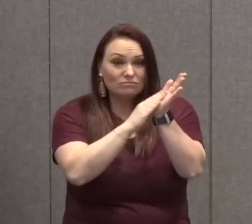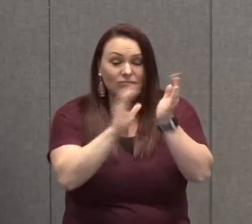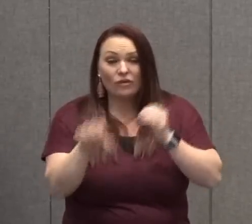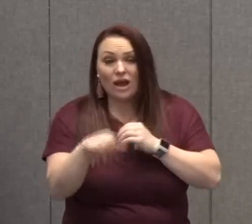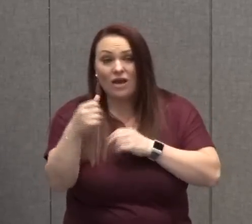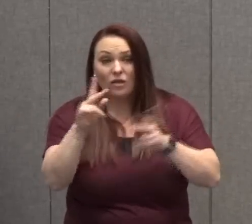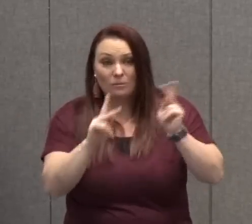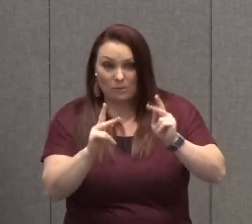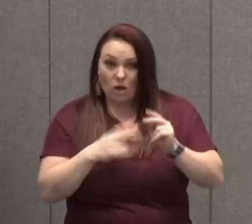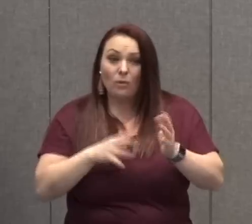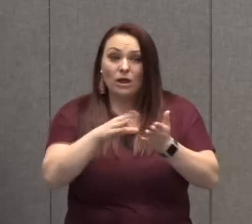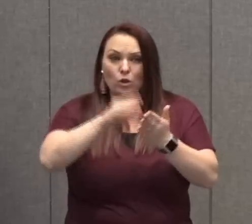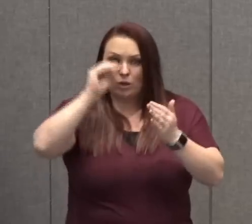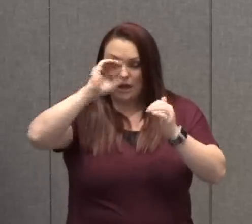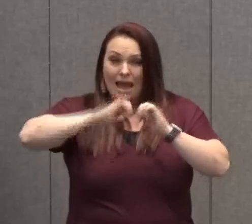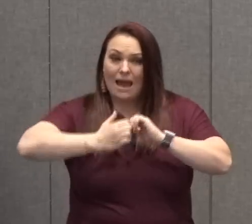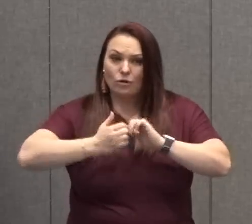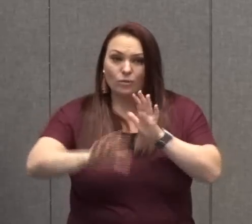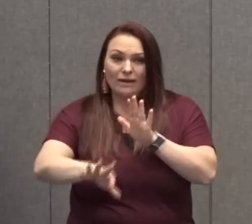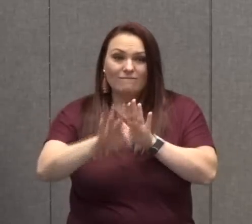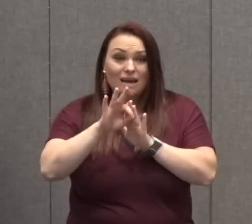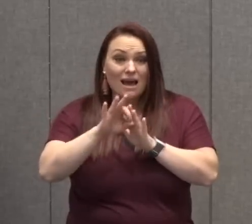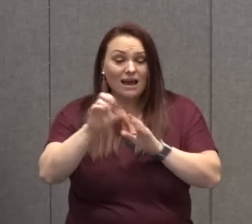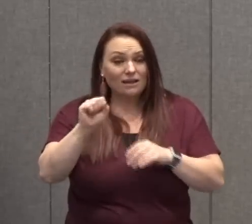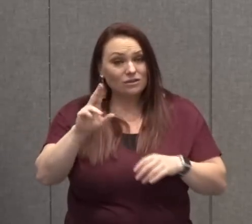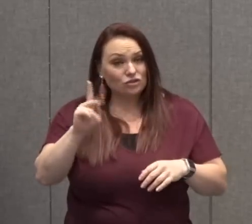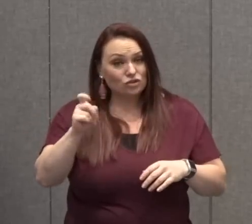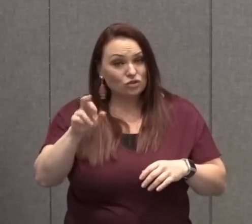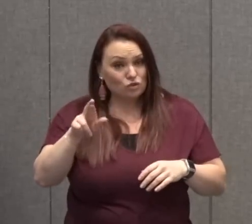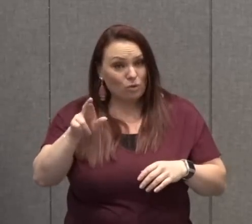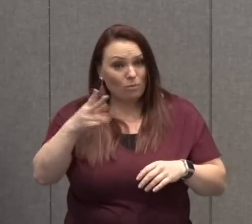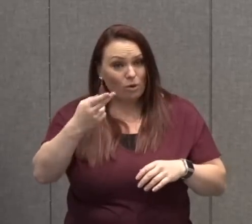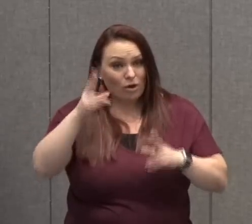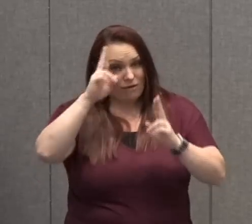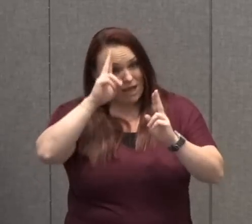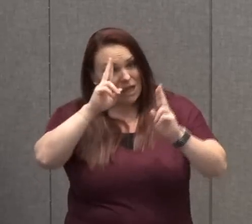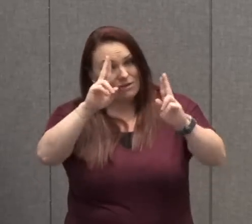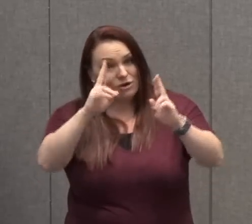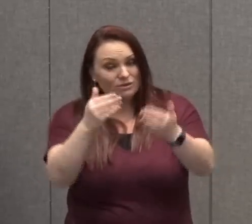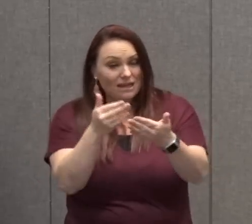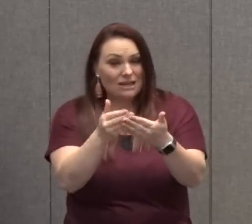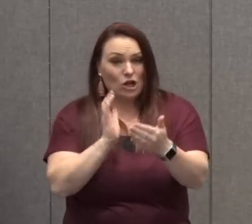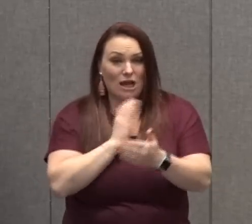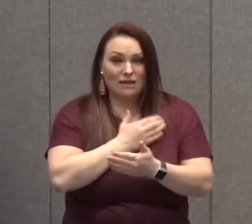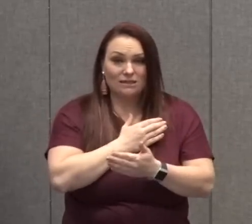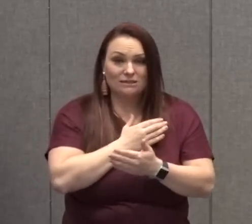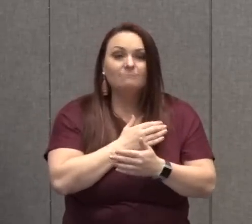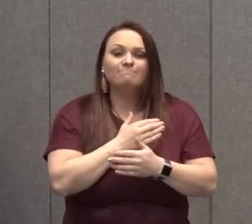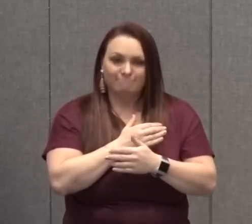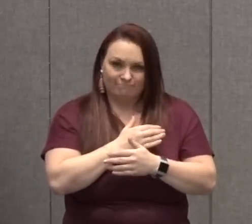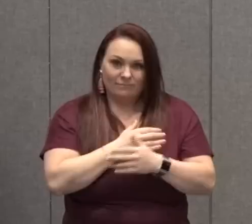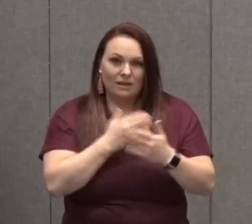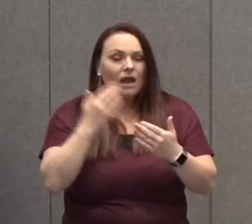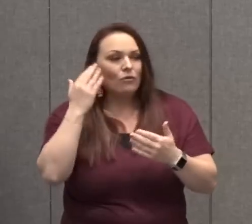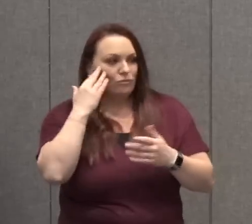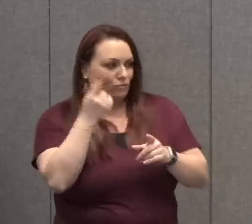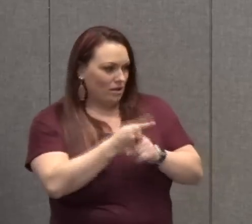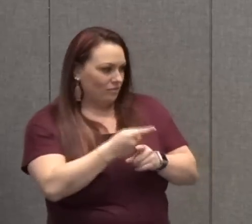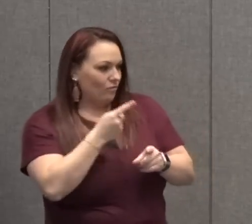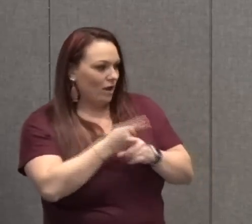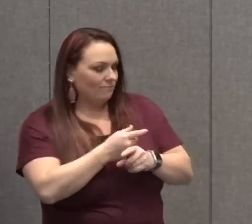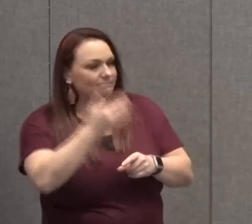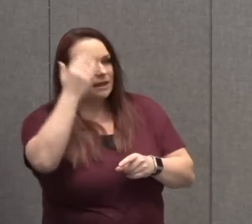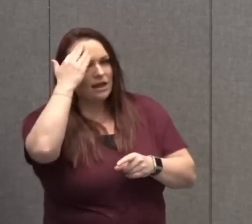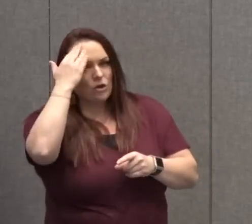find superheroes around us. Correct. Correct. I know that I went ahead and I thanked